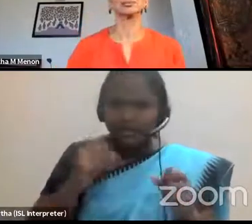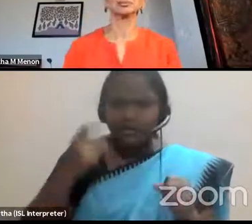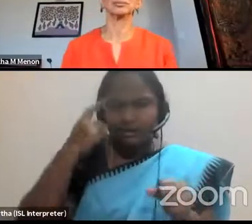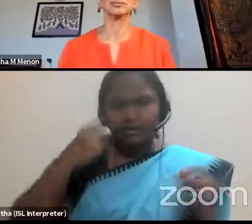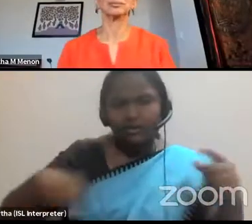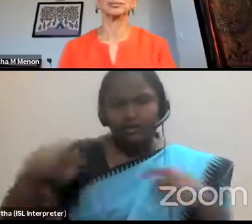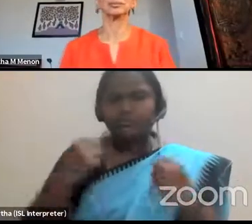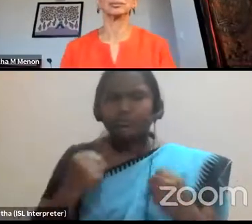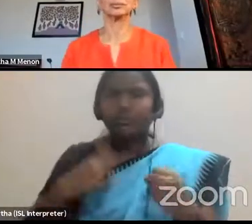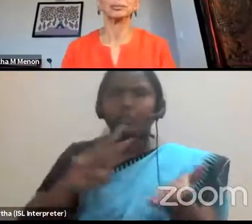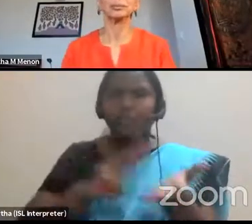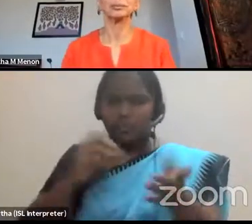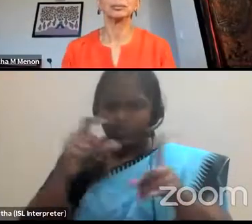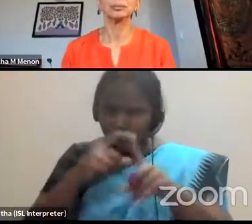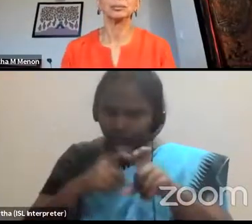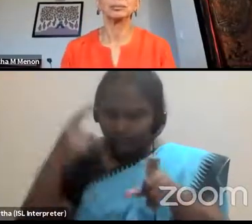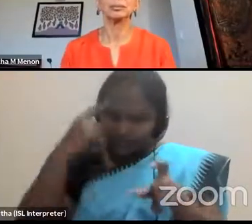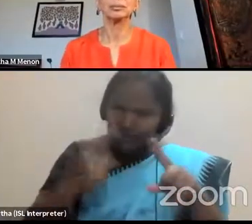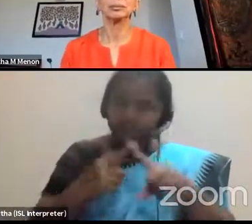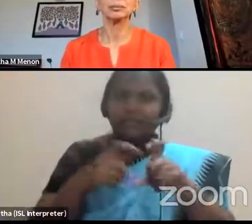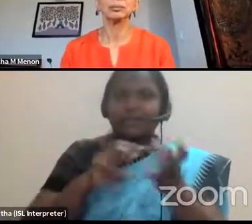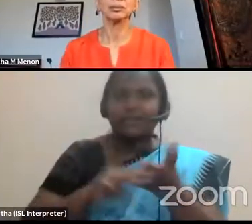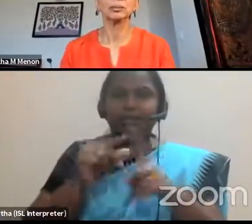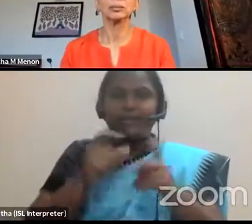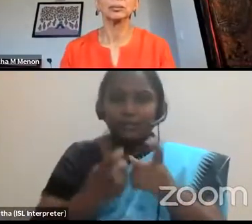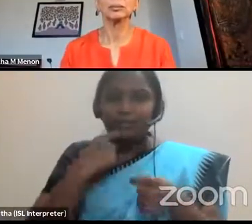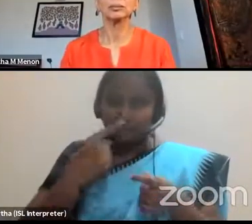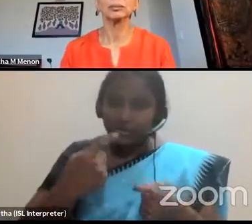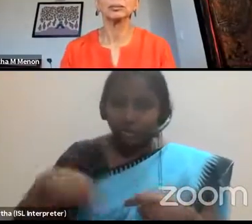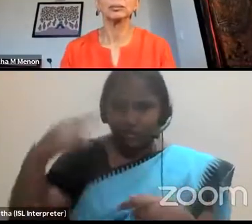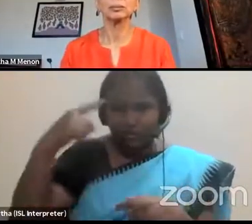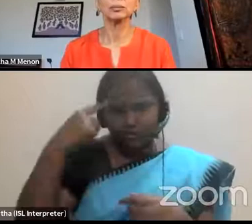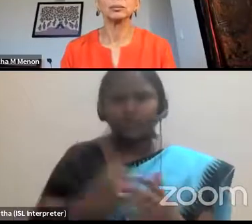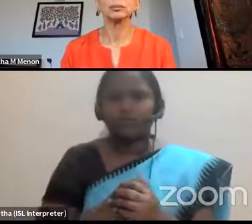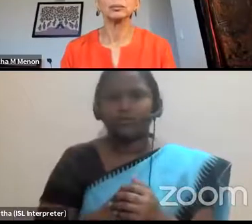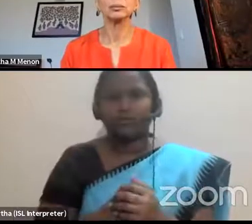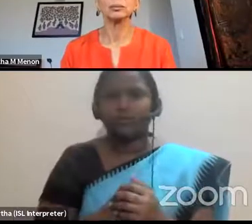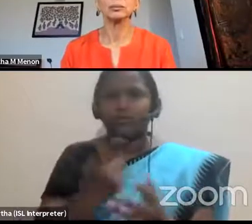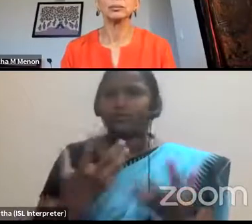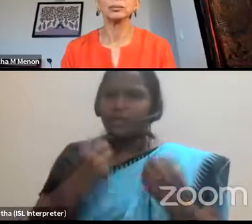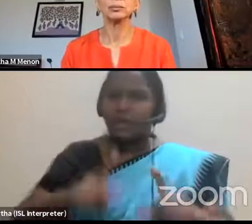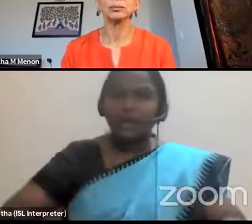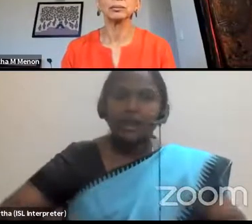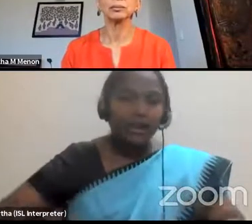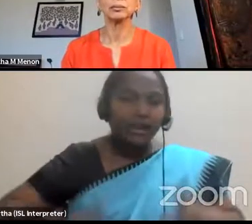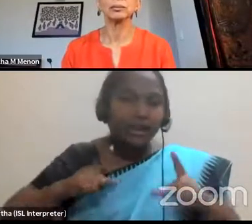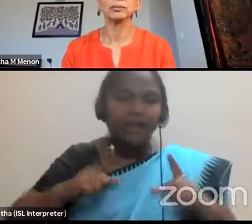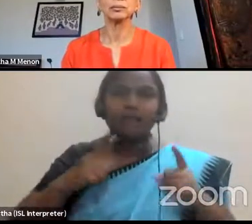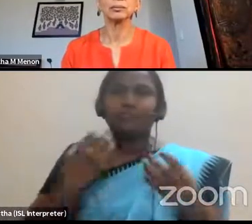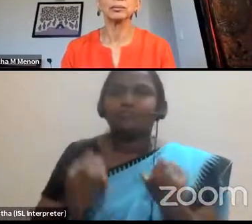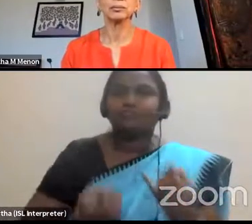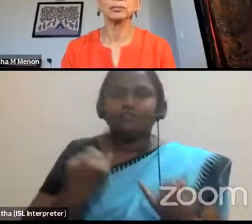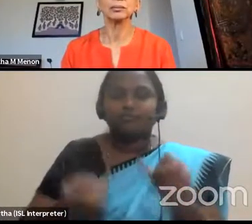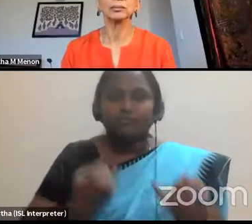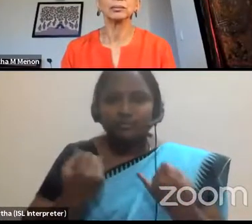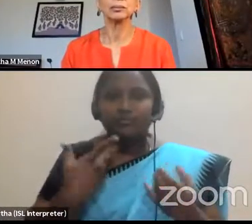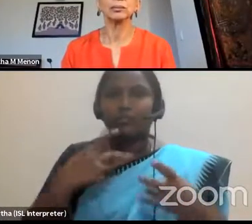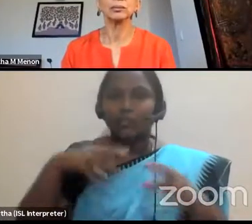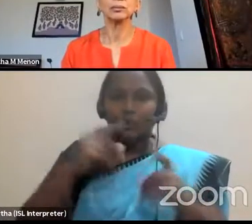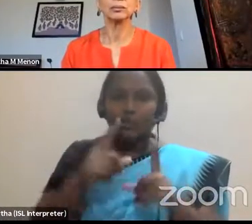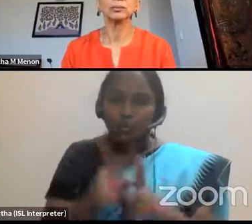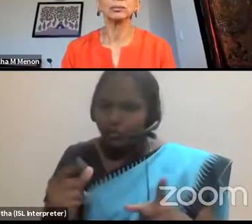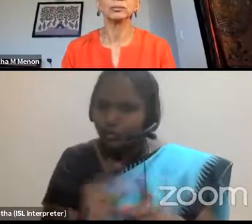the modern and contemporary scene that we thought, and his own life has been so exciting that it would be amazing to